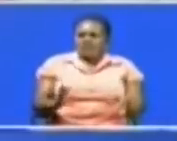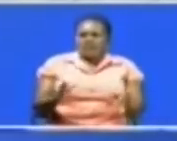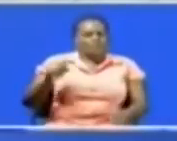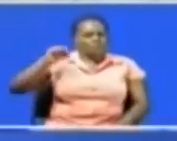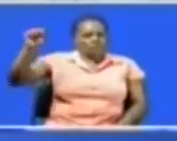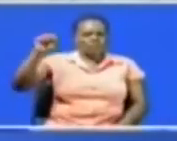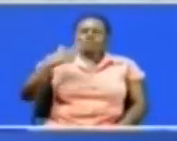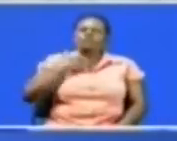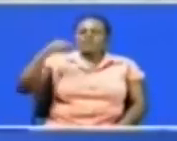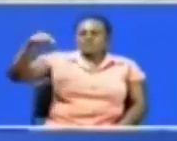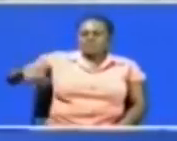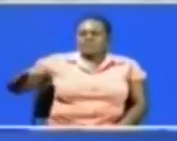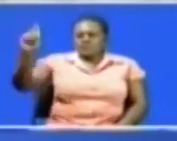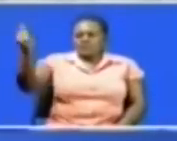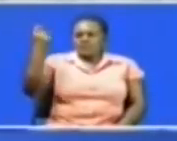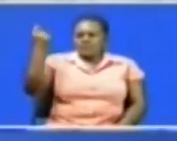siasa tunataka Kenya hii.